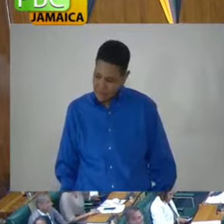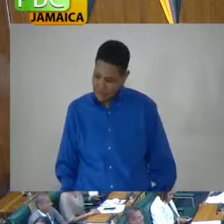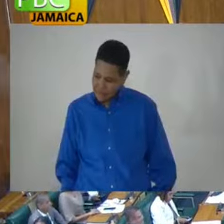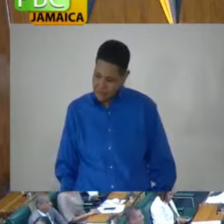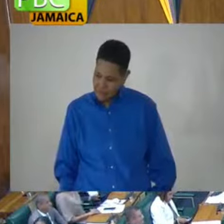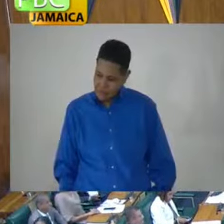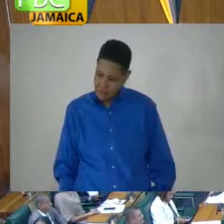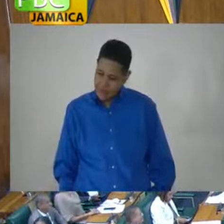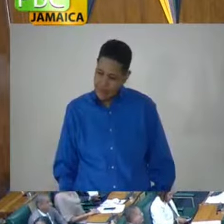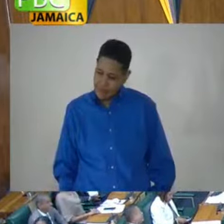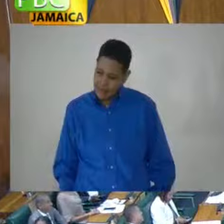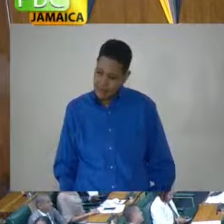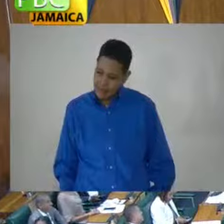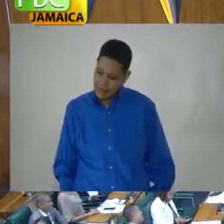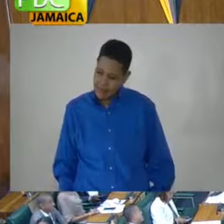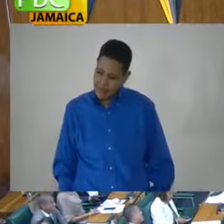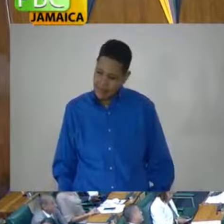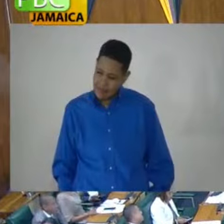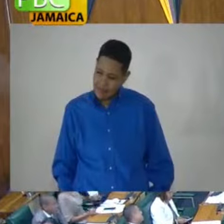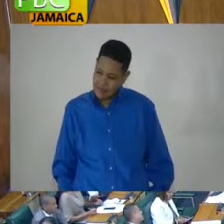Madam Speaker,